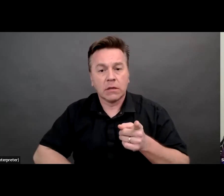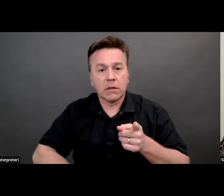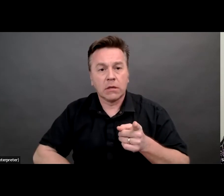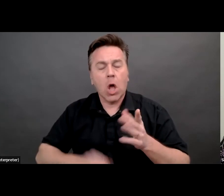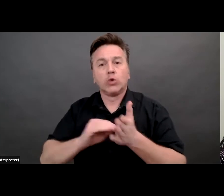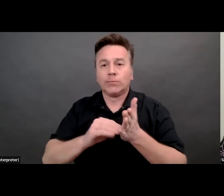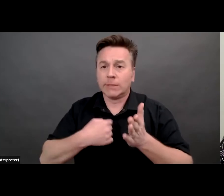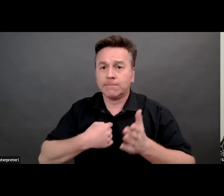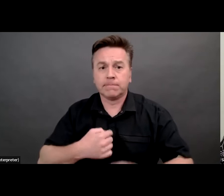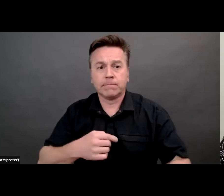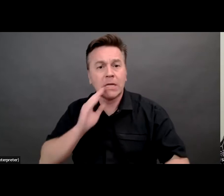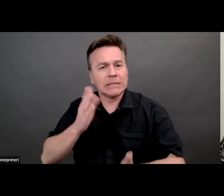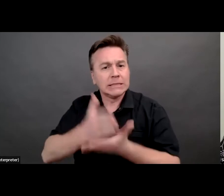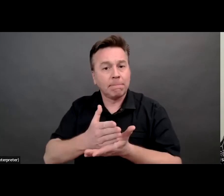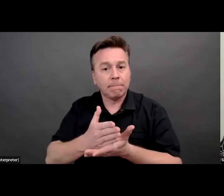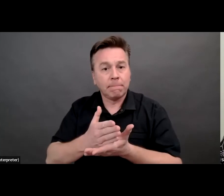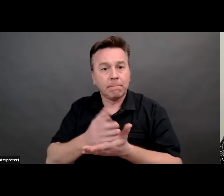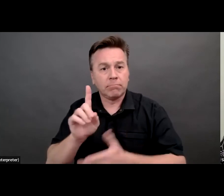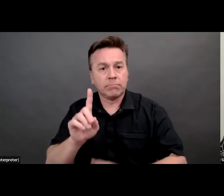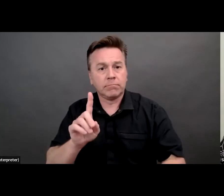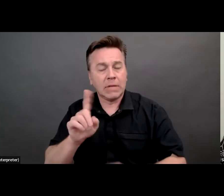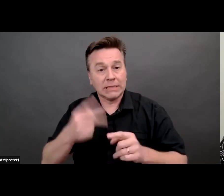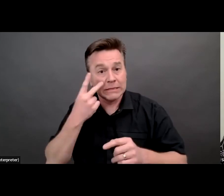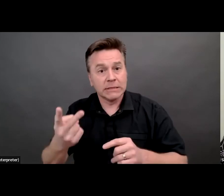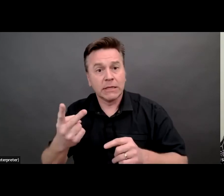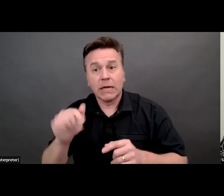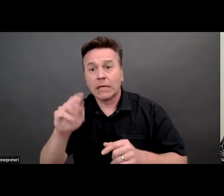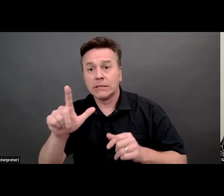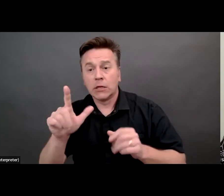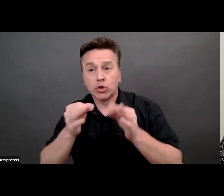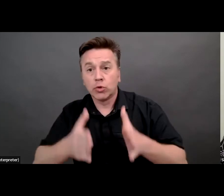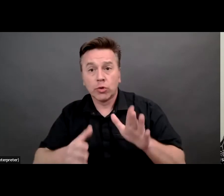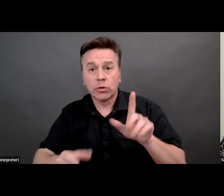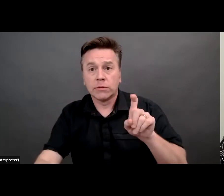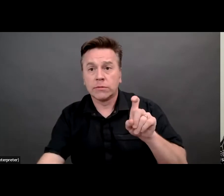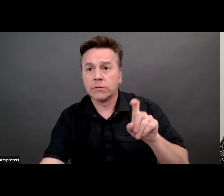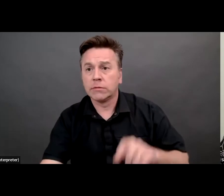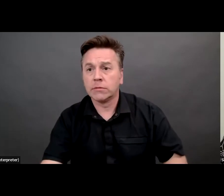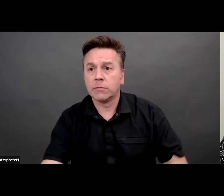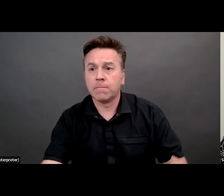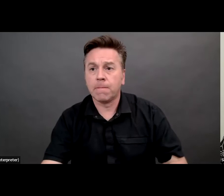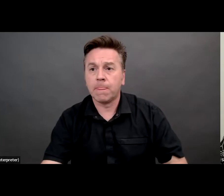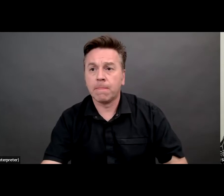oh, sorry. We'll stop because can't see the ASL interpreter.